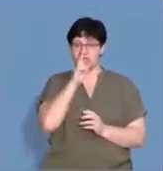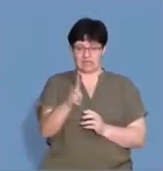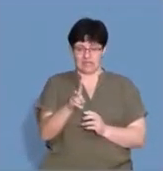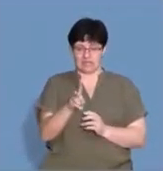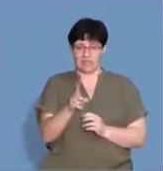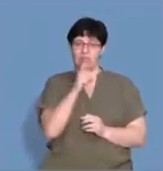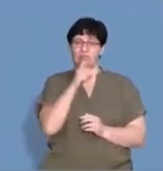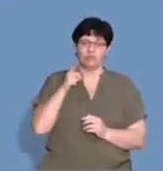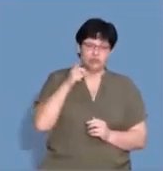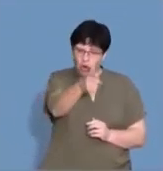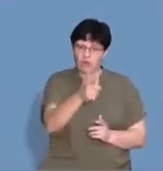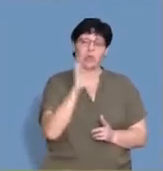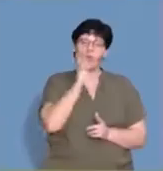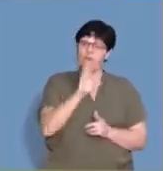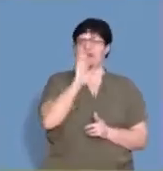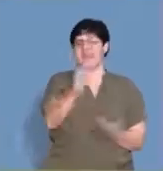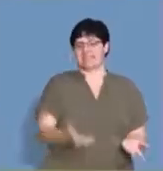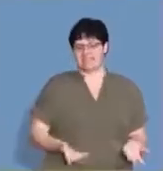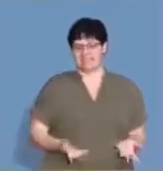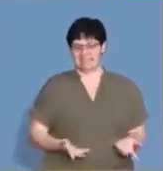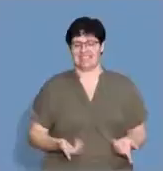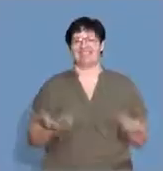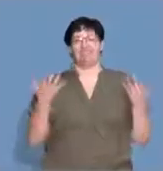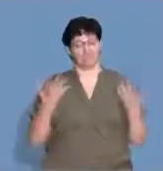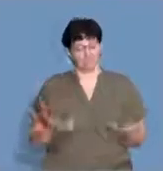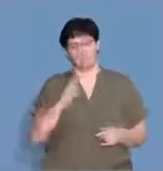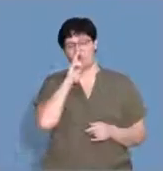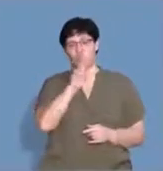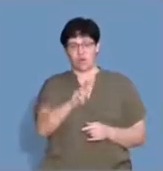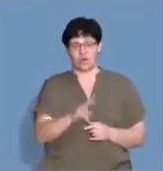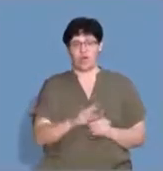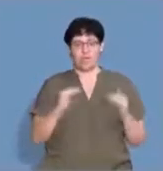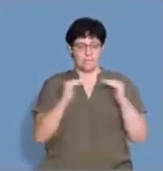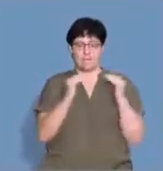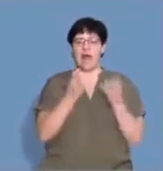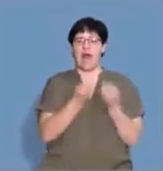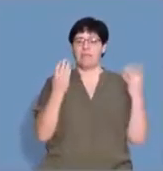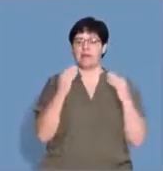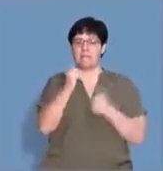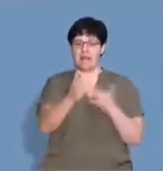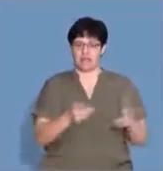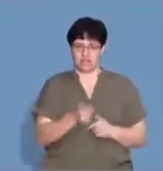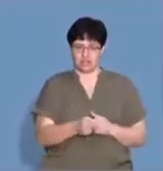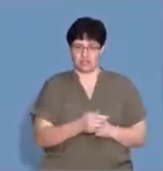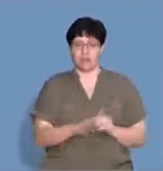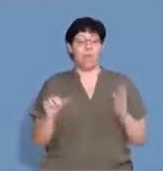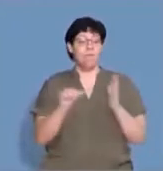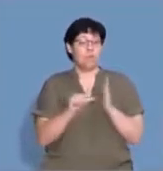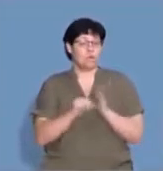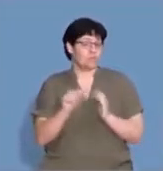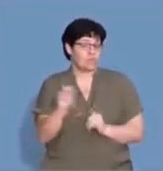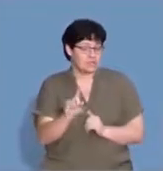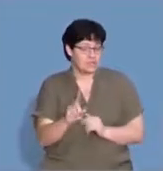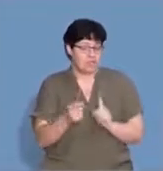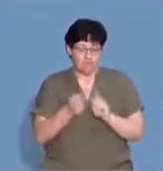I told you they're going to ask us this question. Okay, so we're looking at this. They want to know the number of packages. So it's important that we